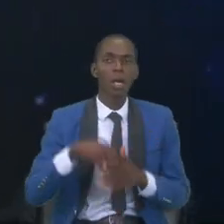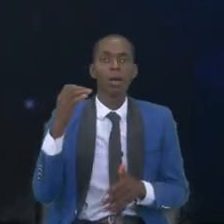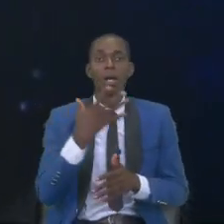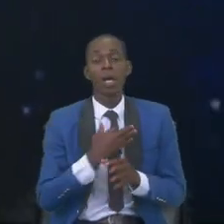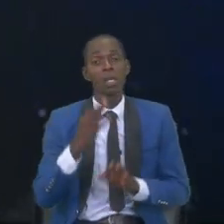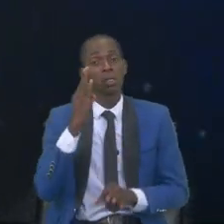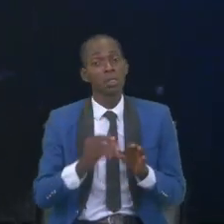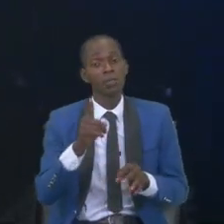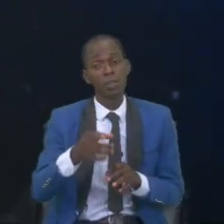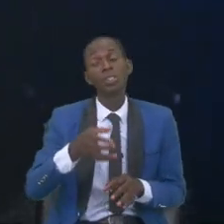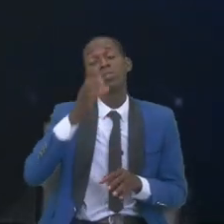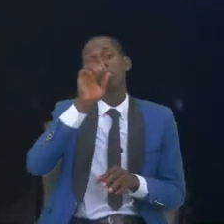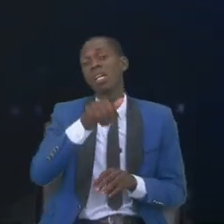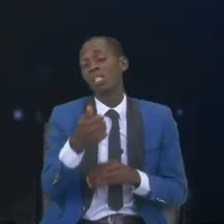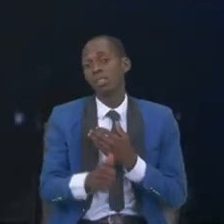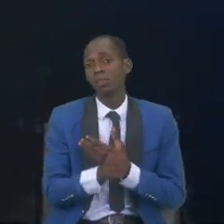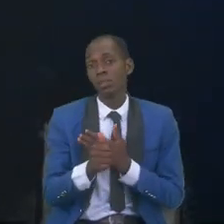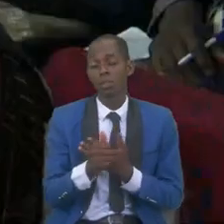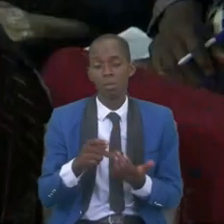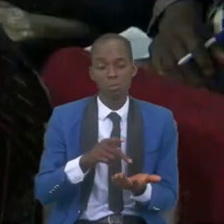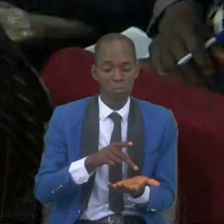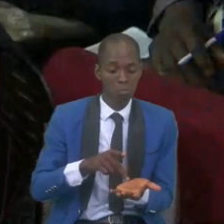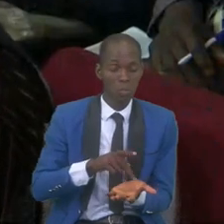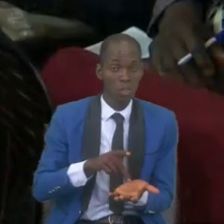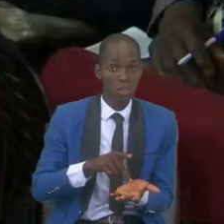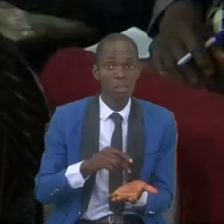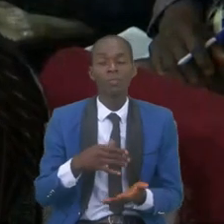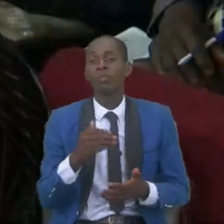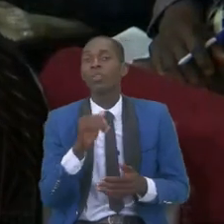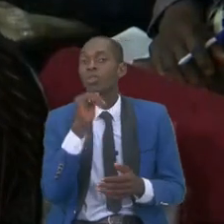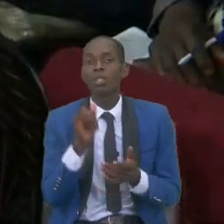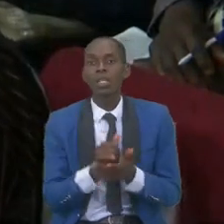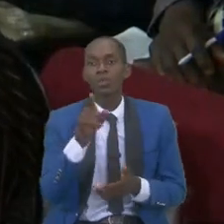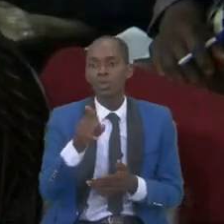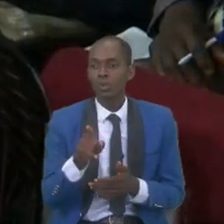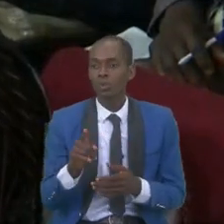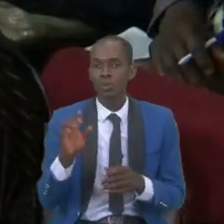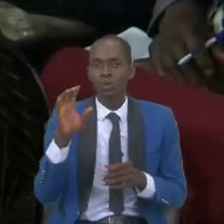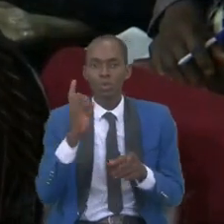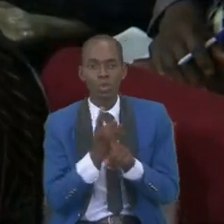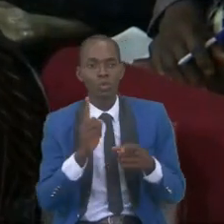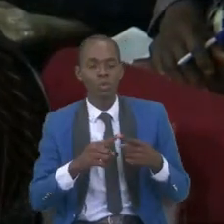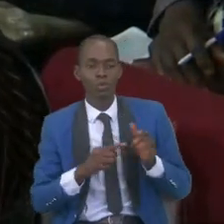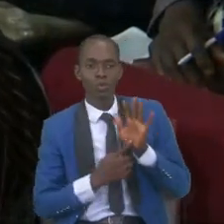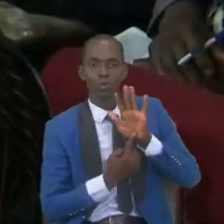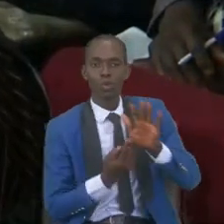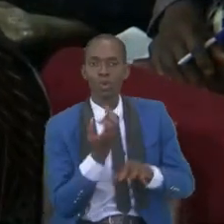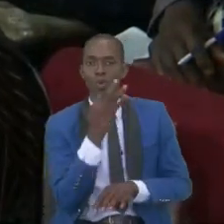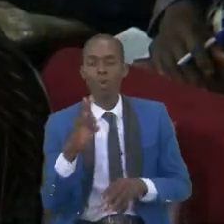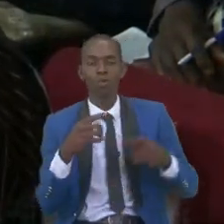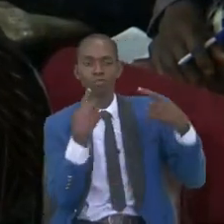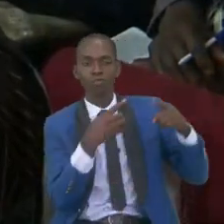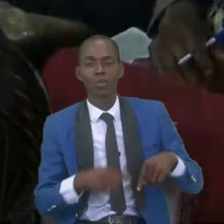thing, not that they are making it for show, and they are competing with, you know, the unbelievers who say that they can drink